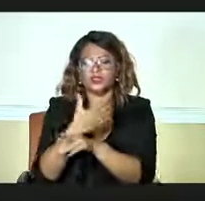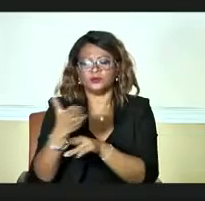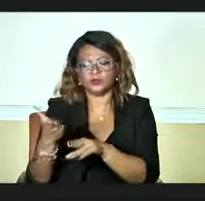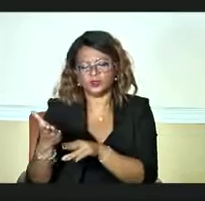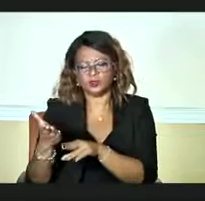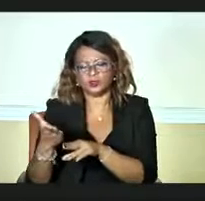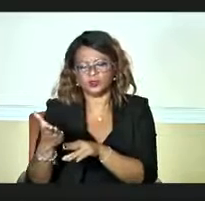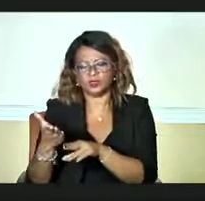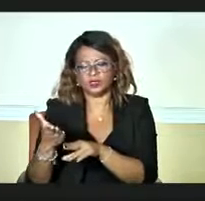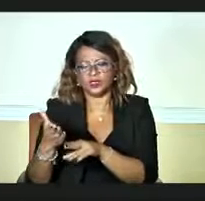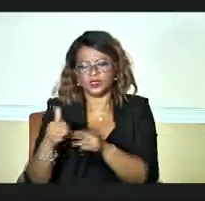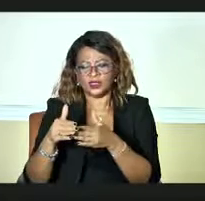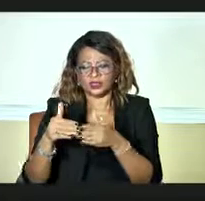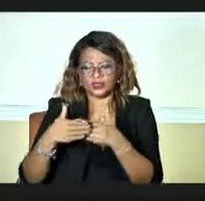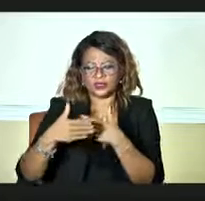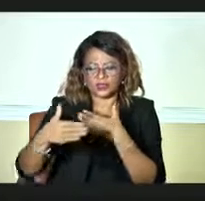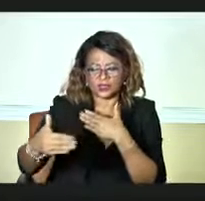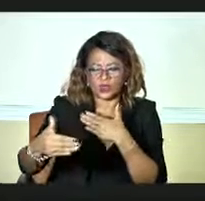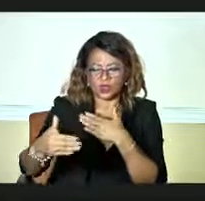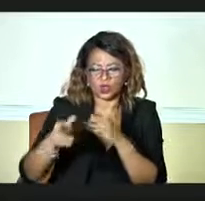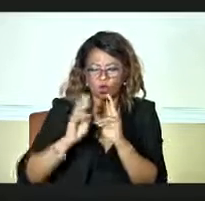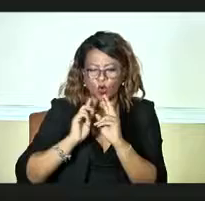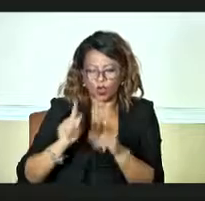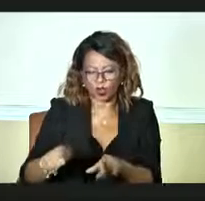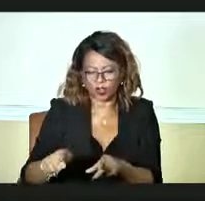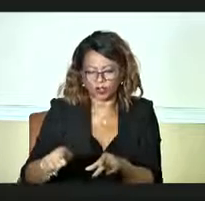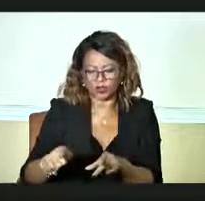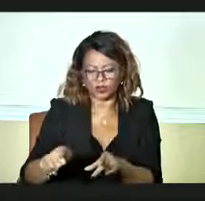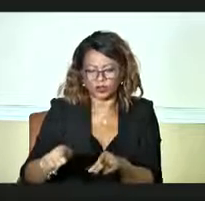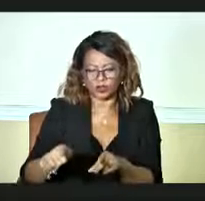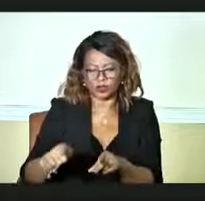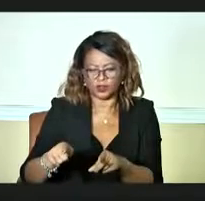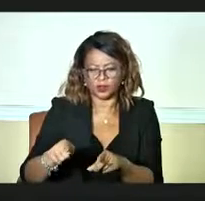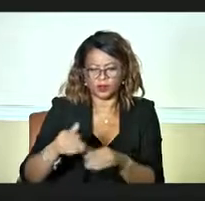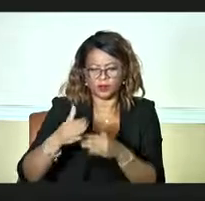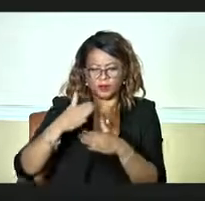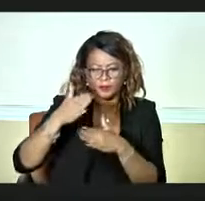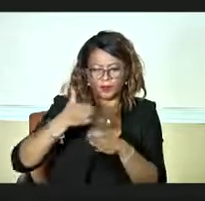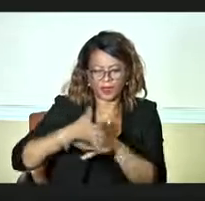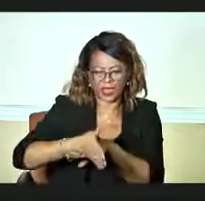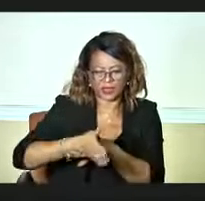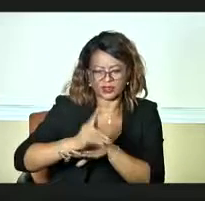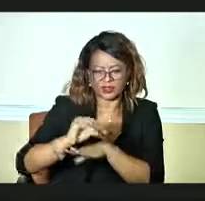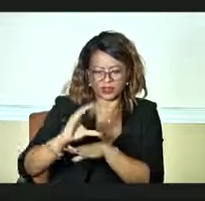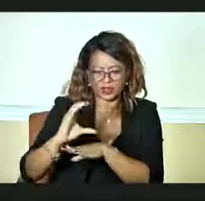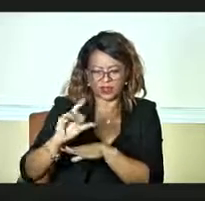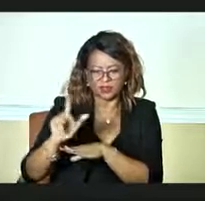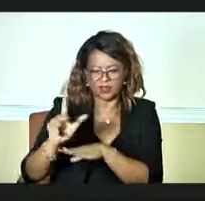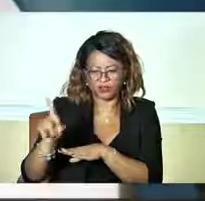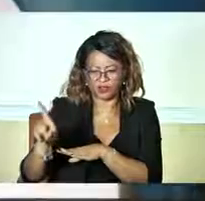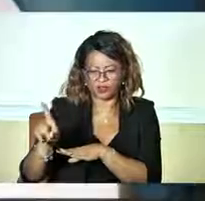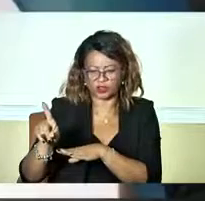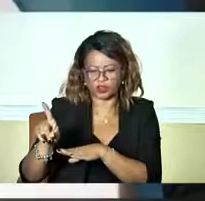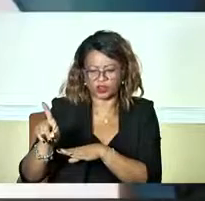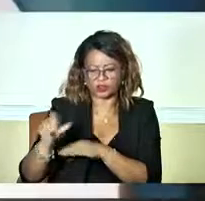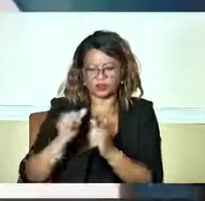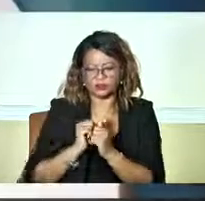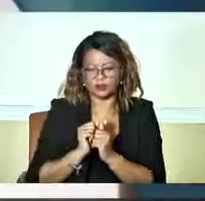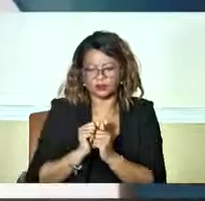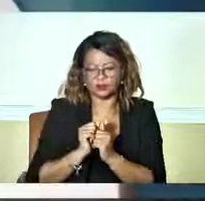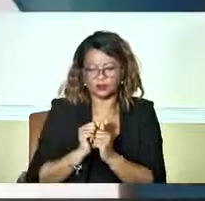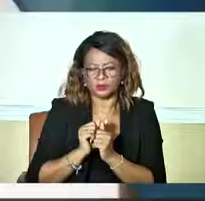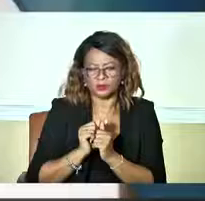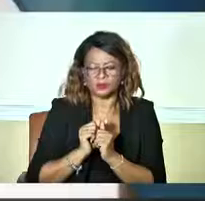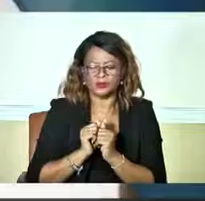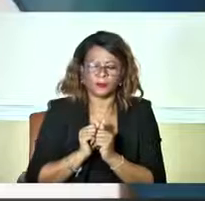government considering to extend the order beyond the December 31st deadline? Again, thanks,